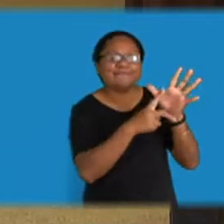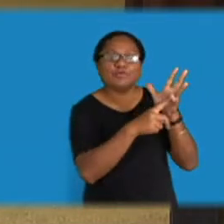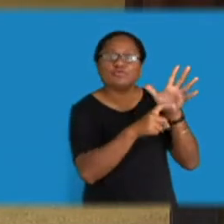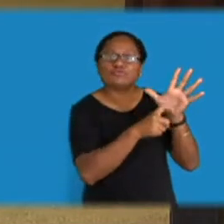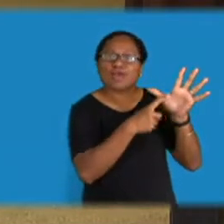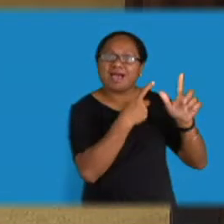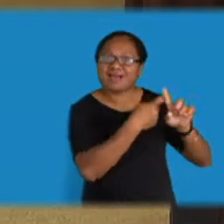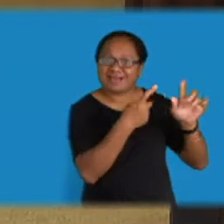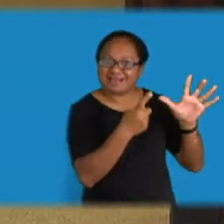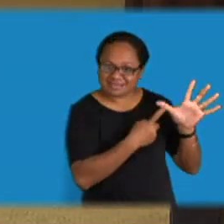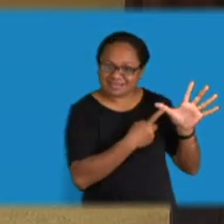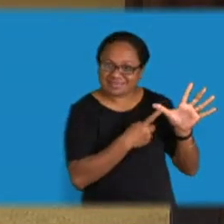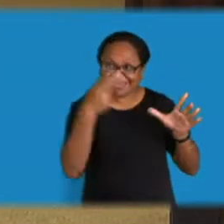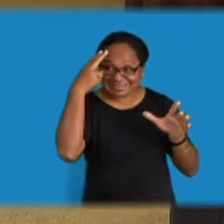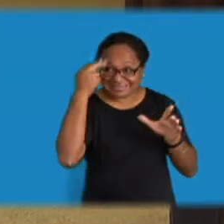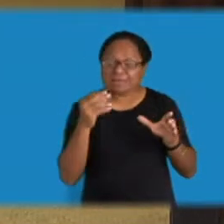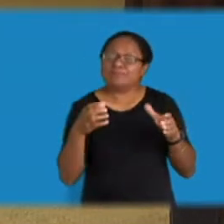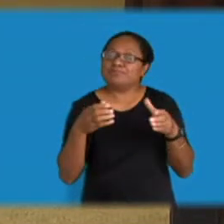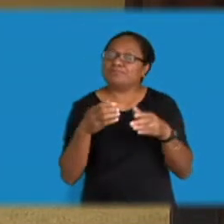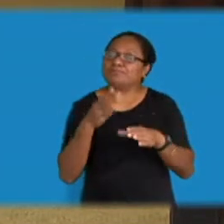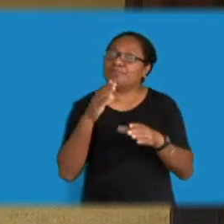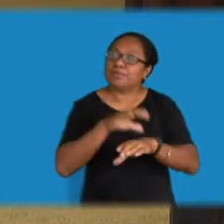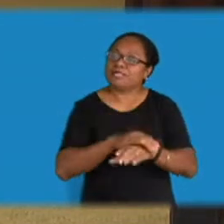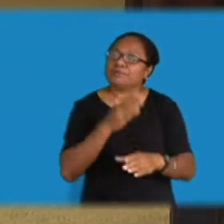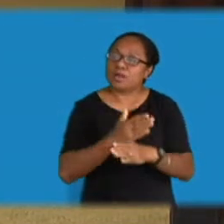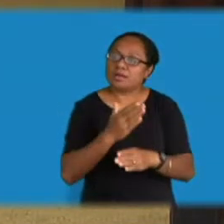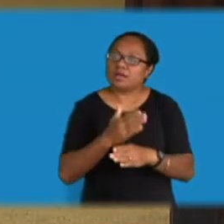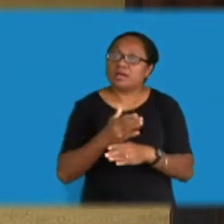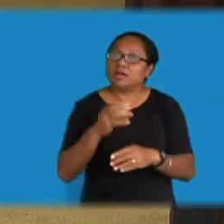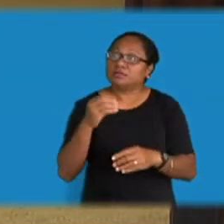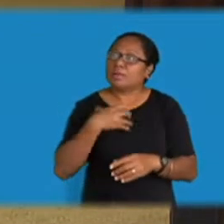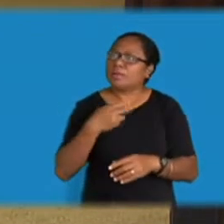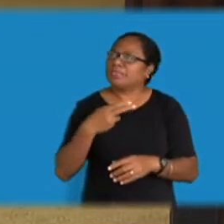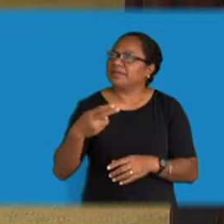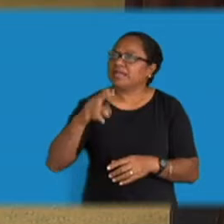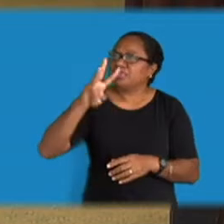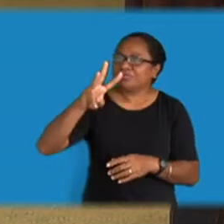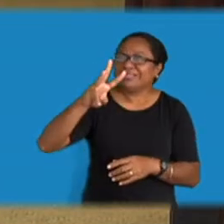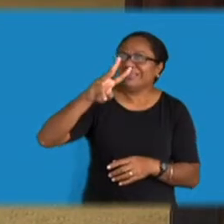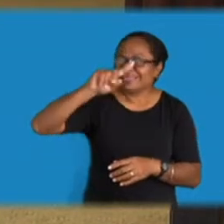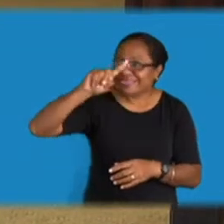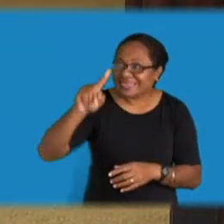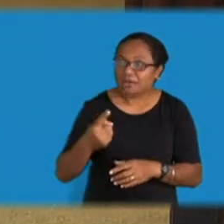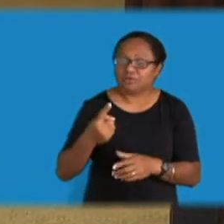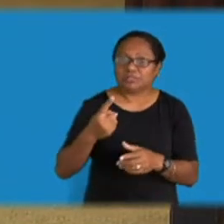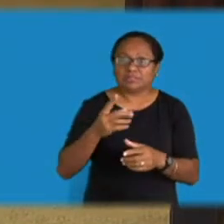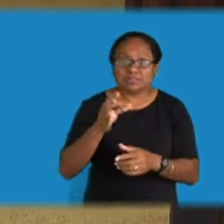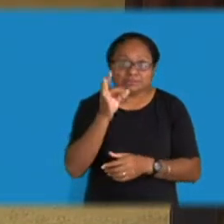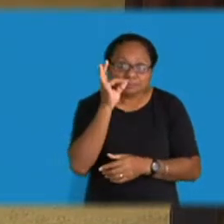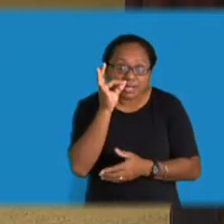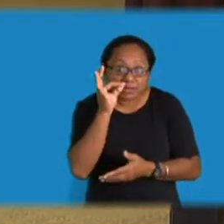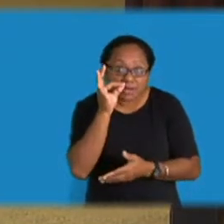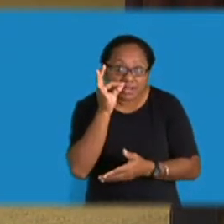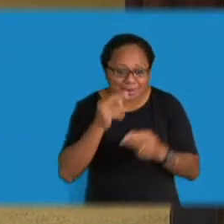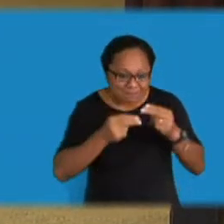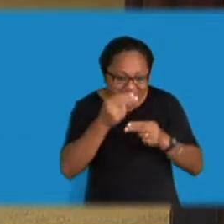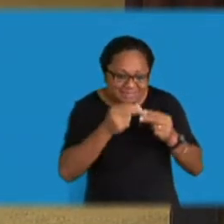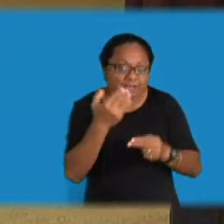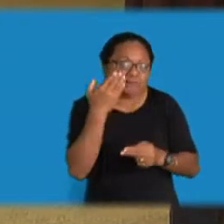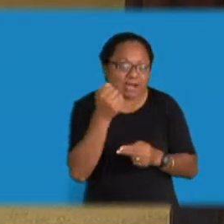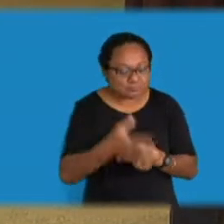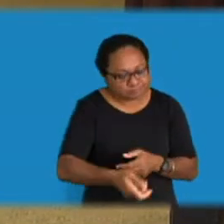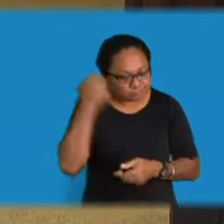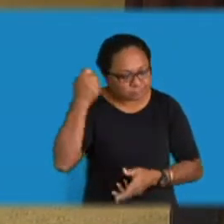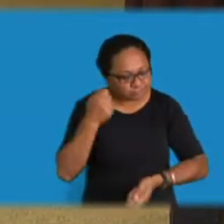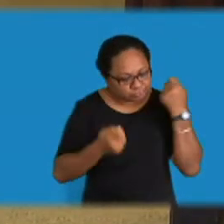Under this operation, there were more than 3,000 marijuana plants found and uprooted. 10